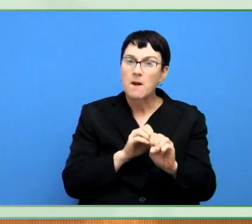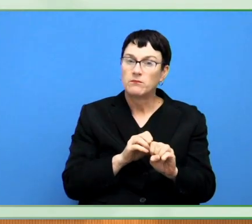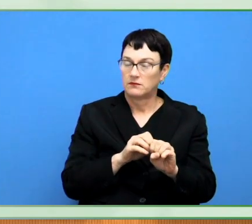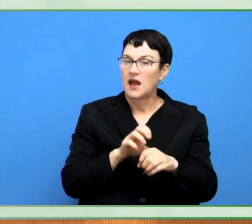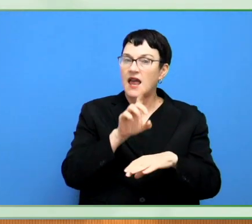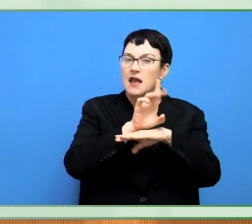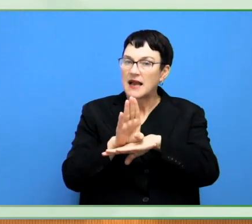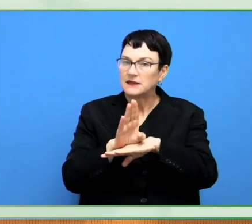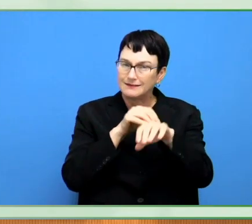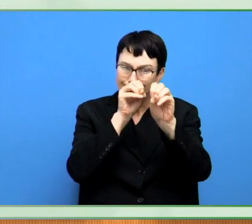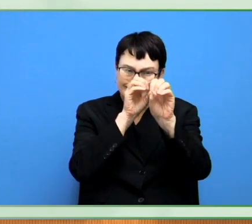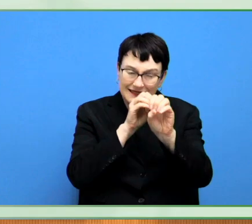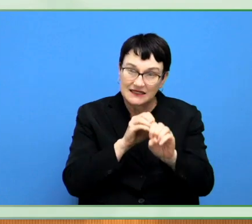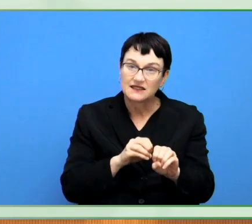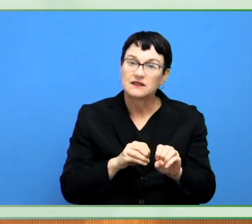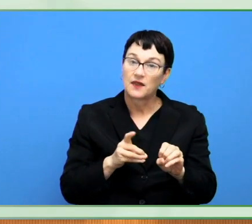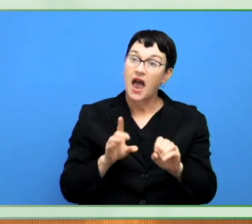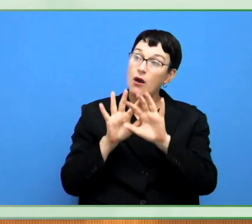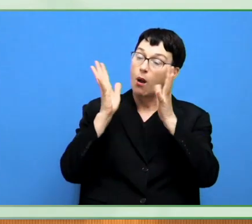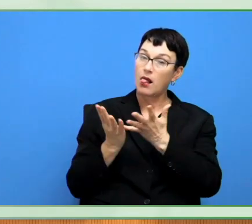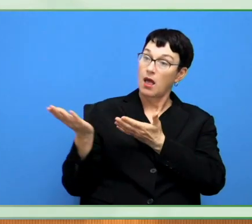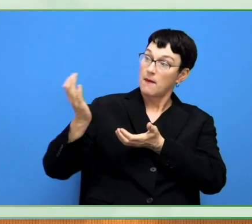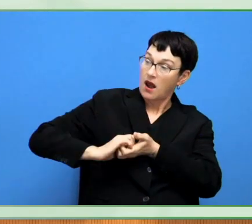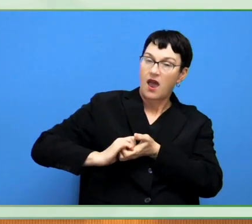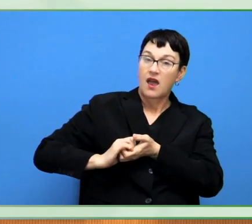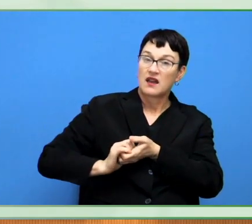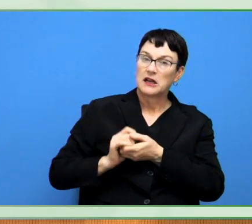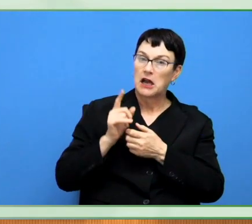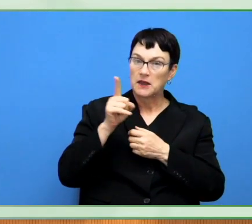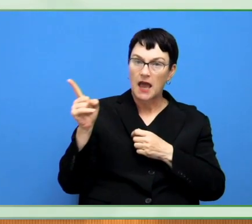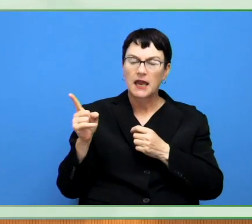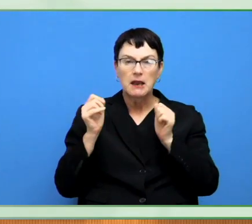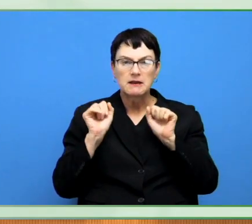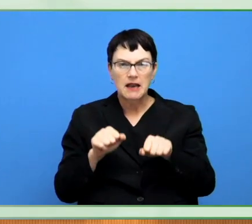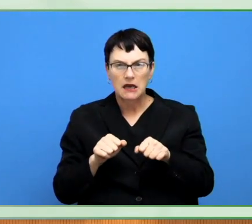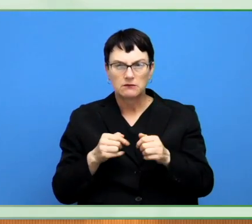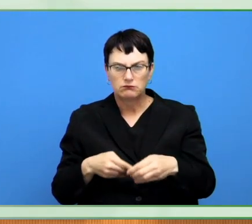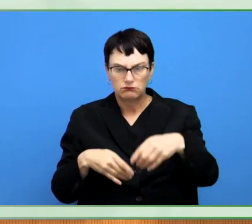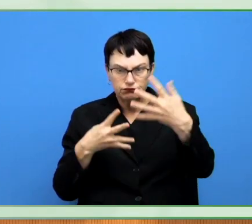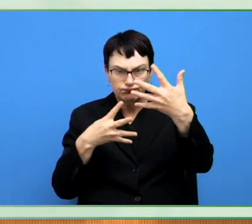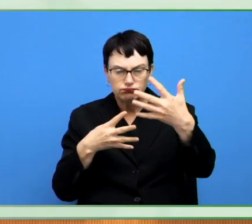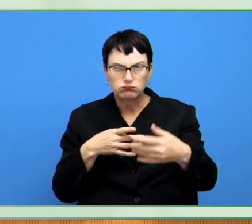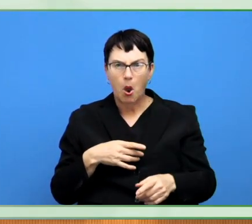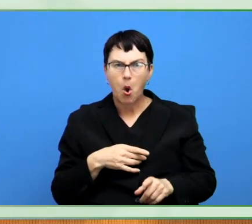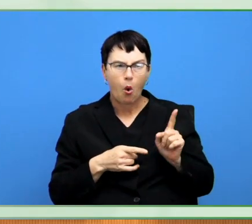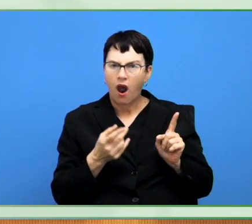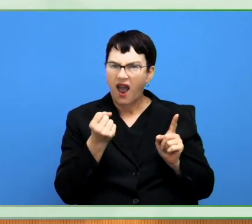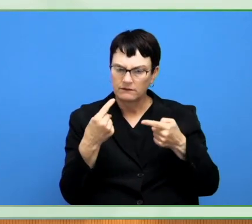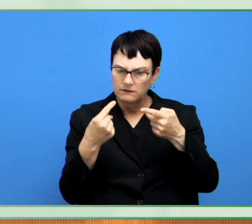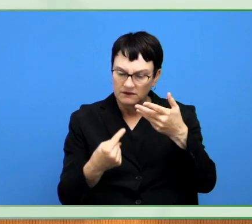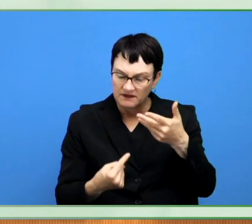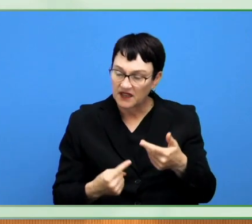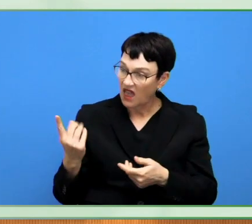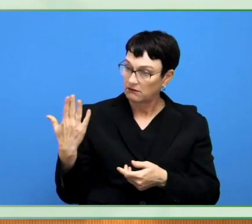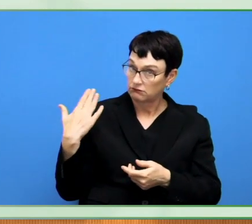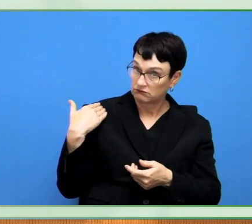global partners. That way, our partners can actually go through the list of what we have available and request exactly what they need.